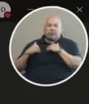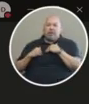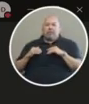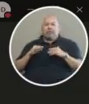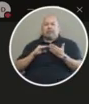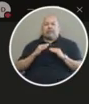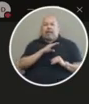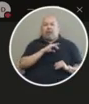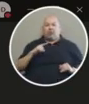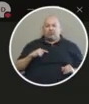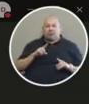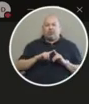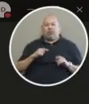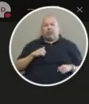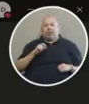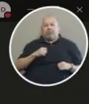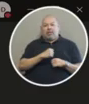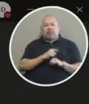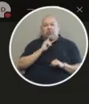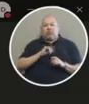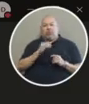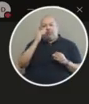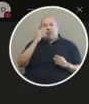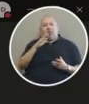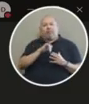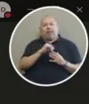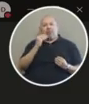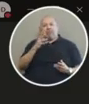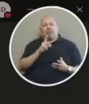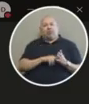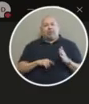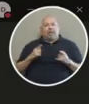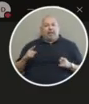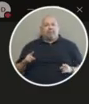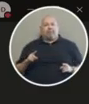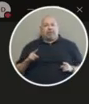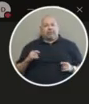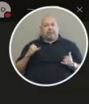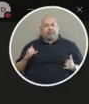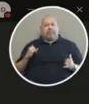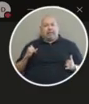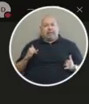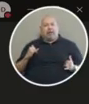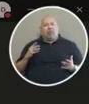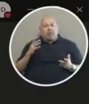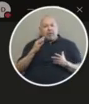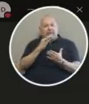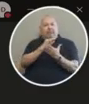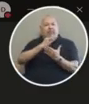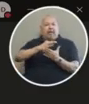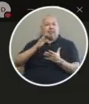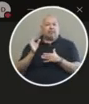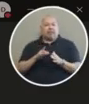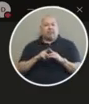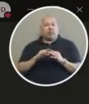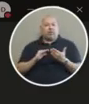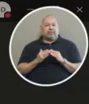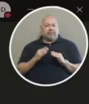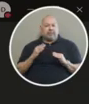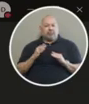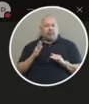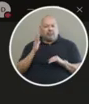loop. But we needed to make sure that we inform that presentation based on what happens now and then the financial capacity for our city moving